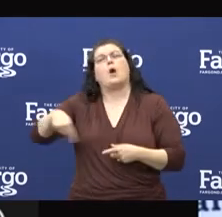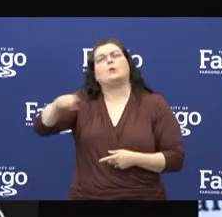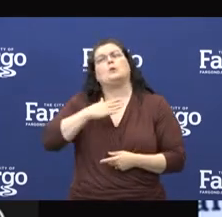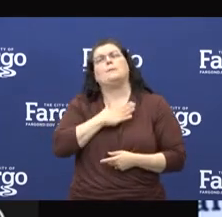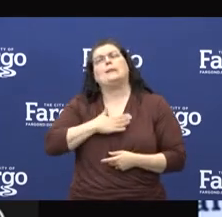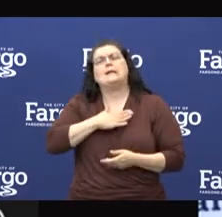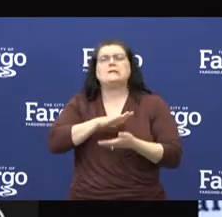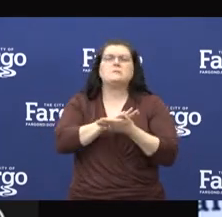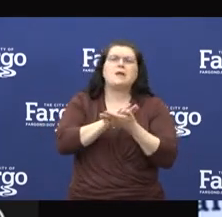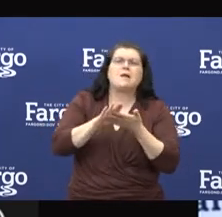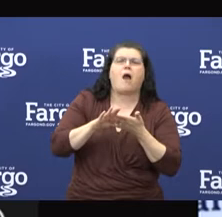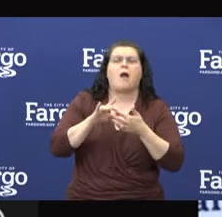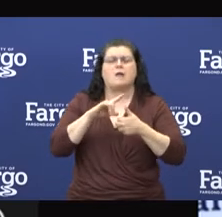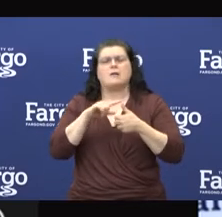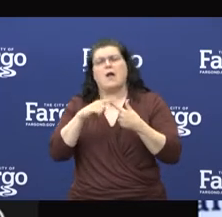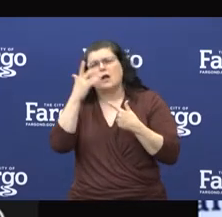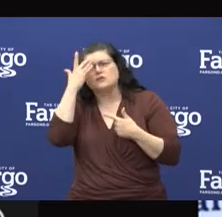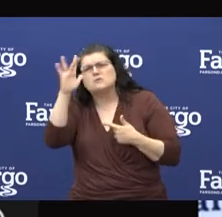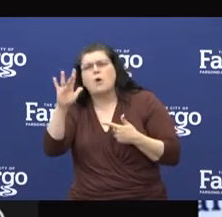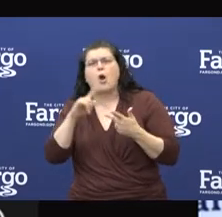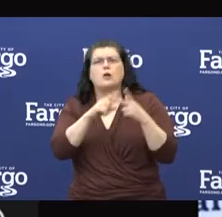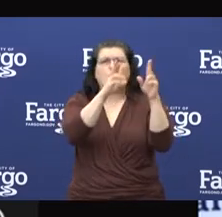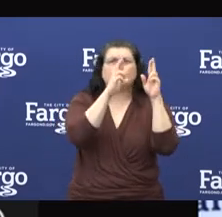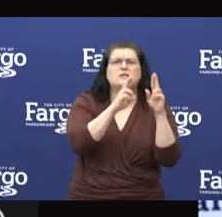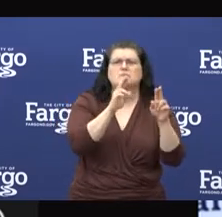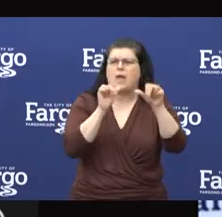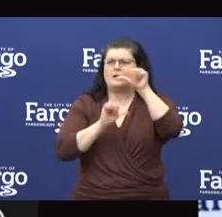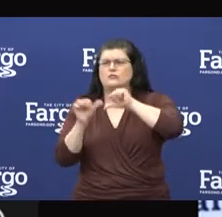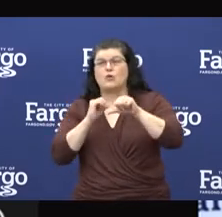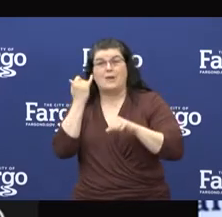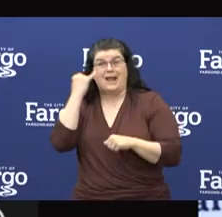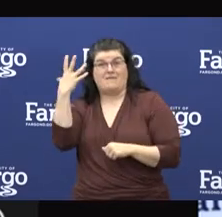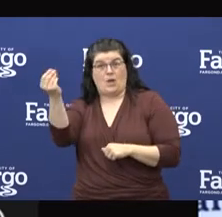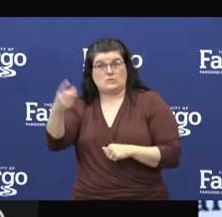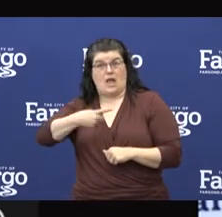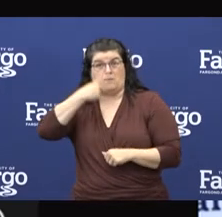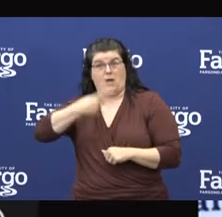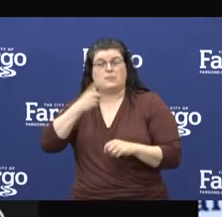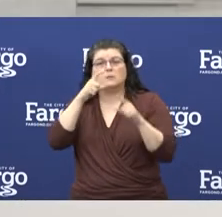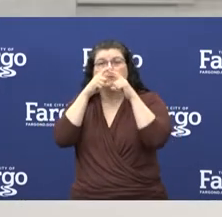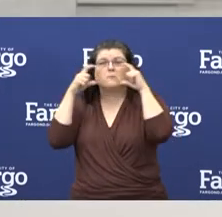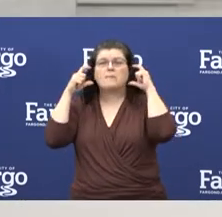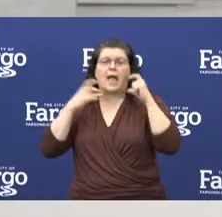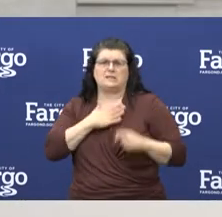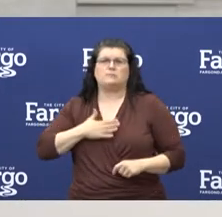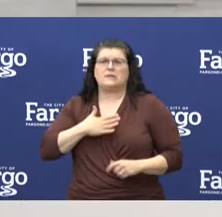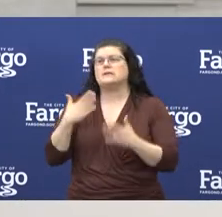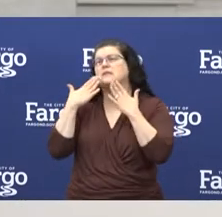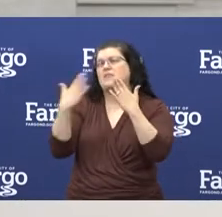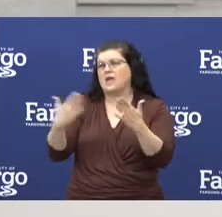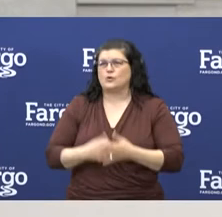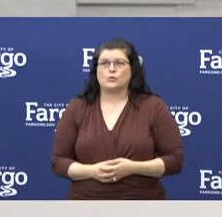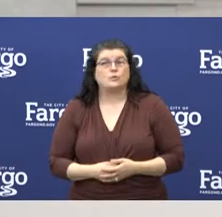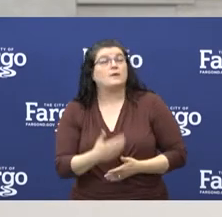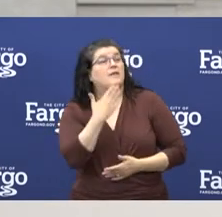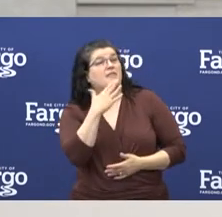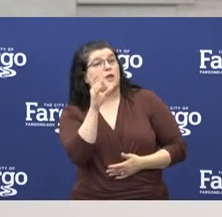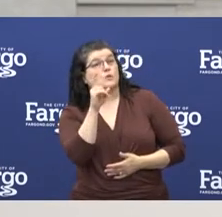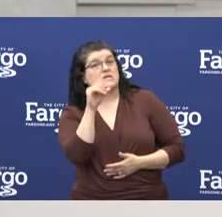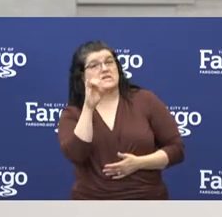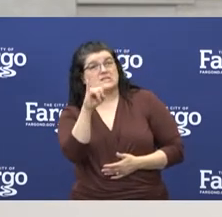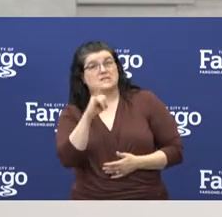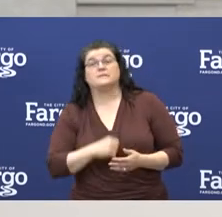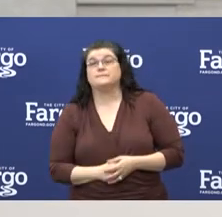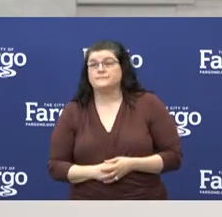be respectful of others, and wear a mask when you are in public spaces. Thank you. Thank you, Desi. Our